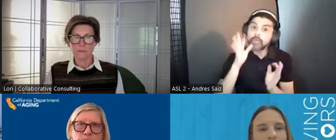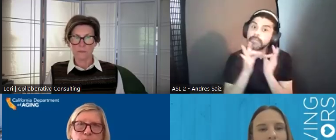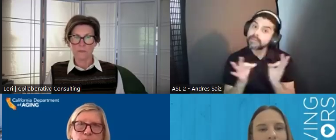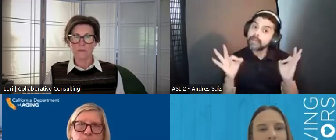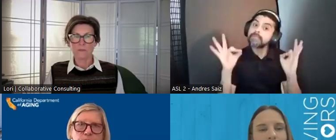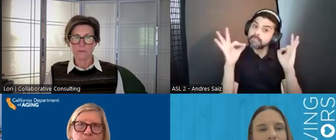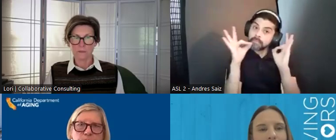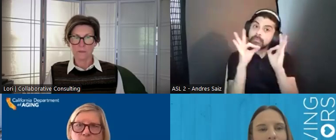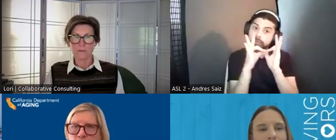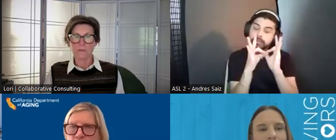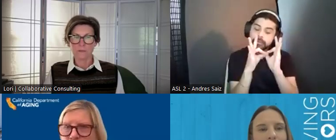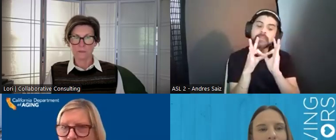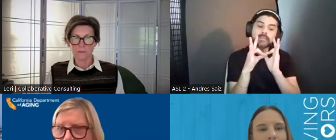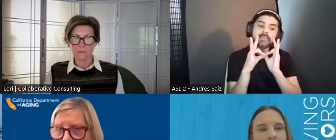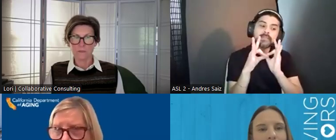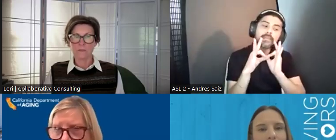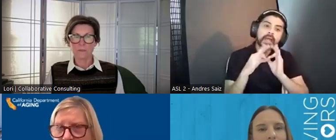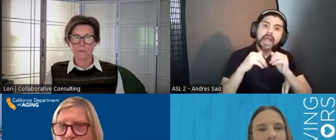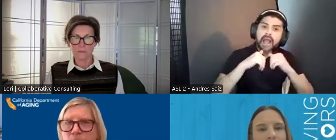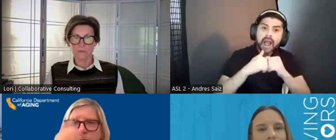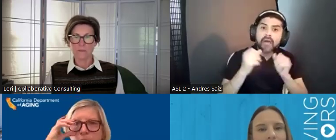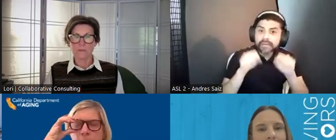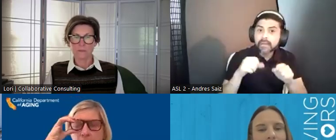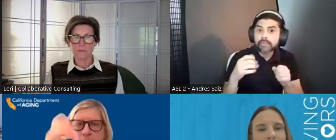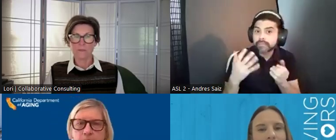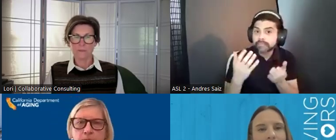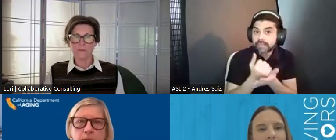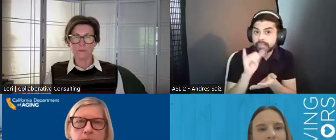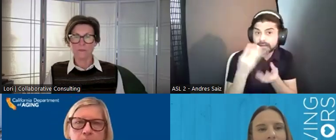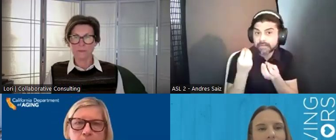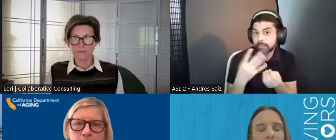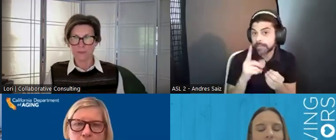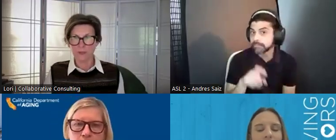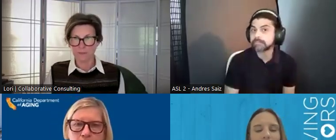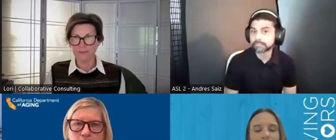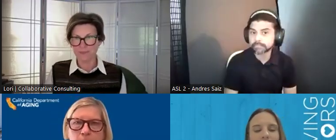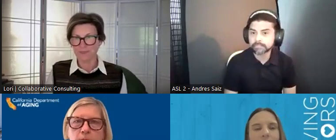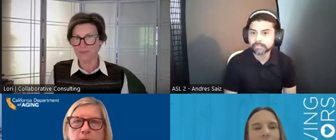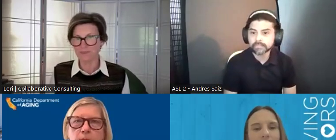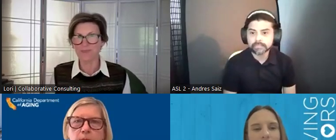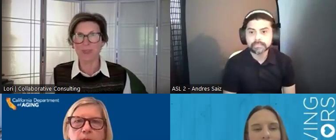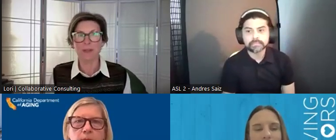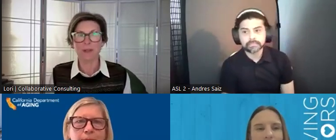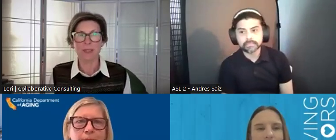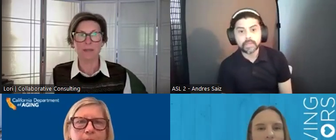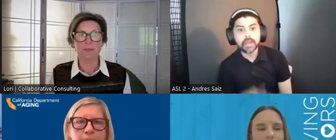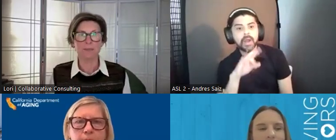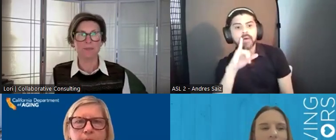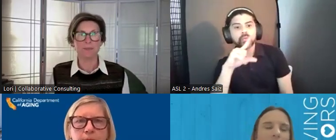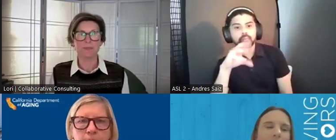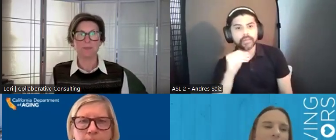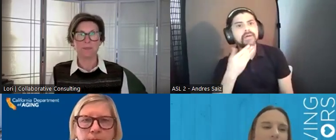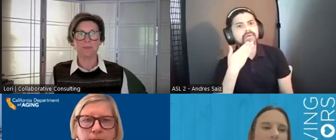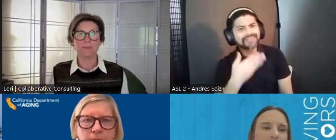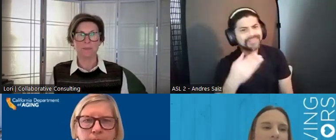quite capturing it now. It's kind of thinking about how do we do that well. Mm-hmm. Yeah. Rigo, thank you so much for